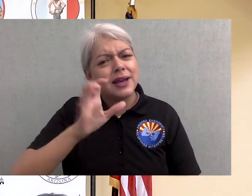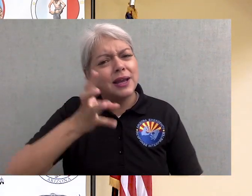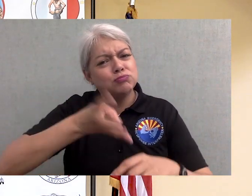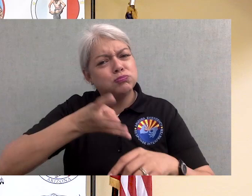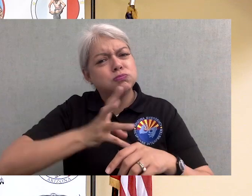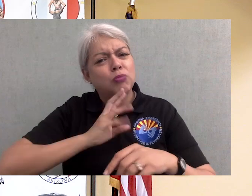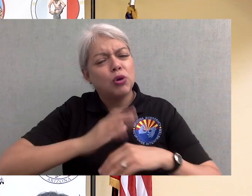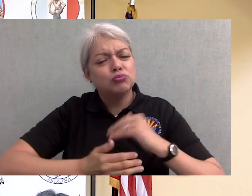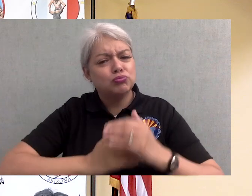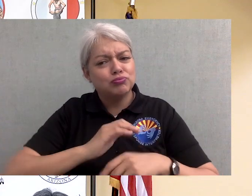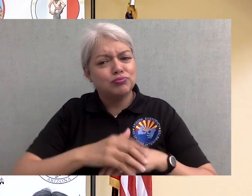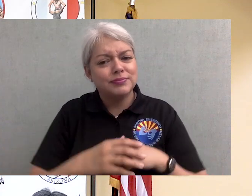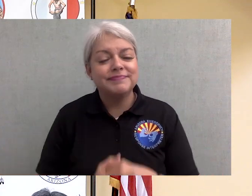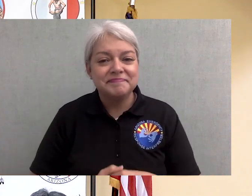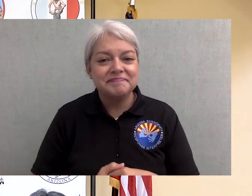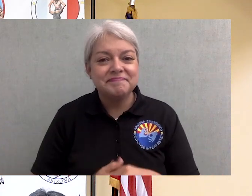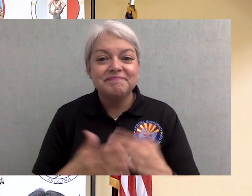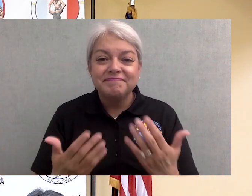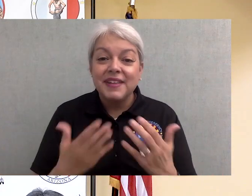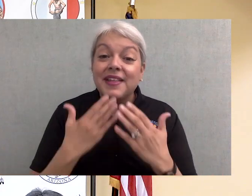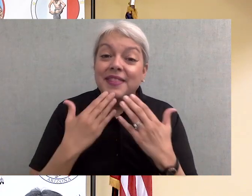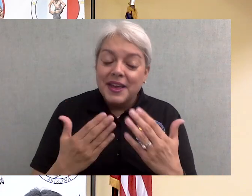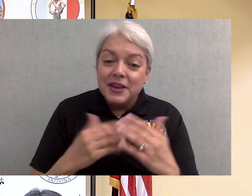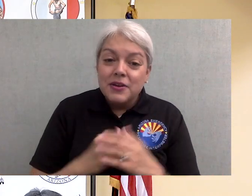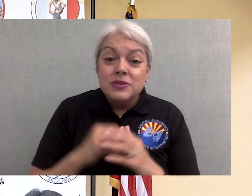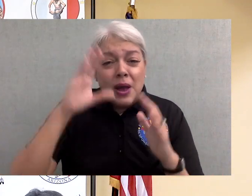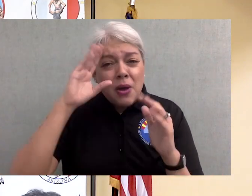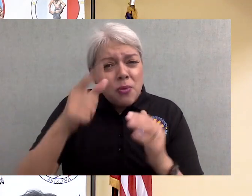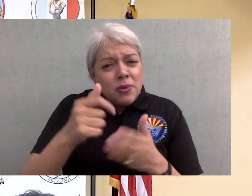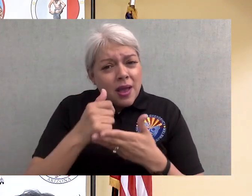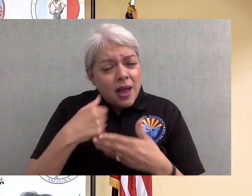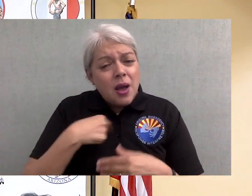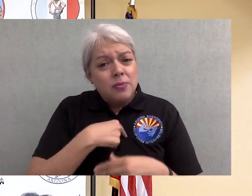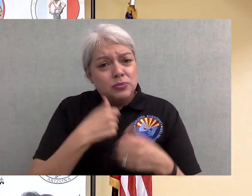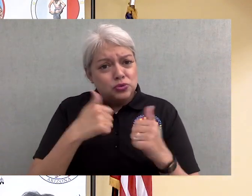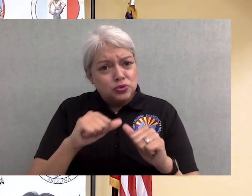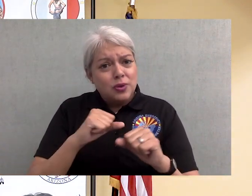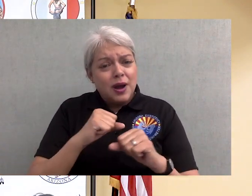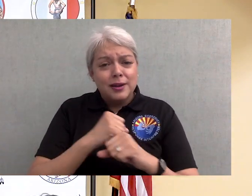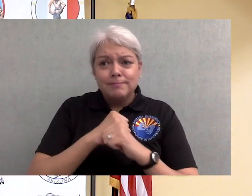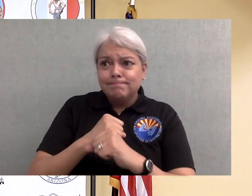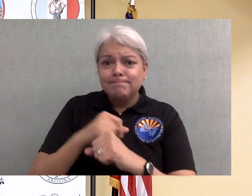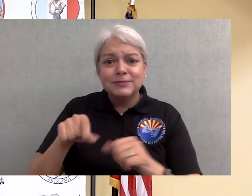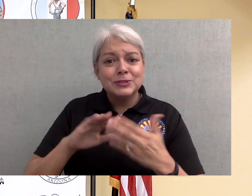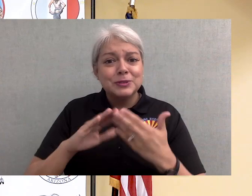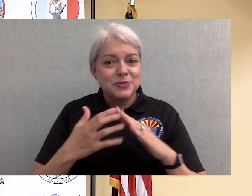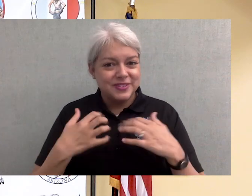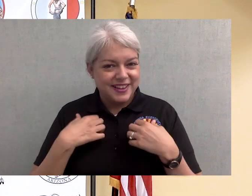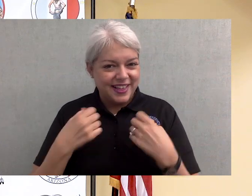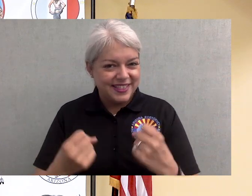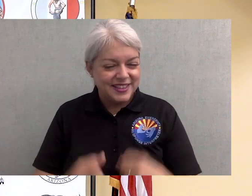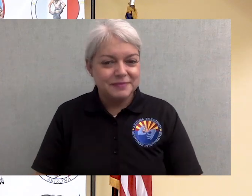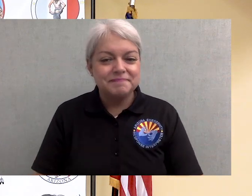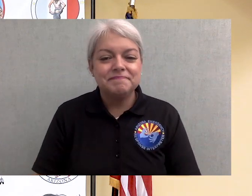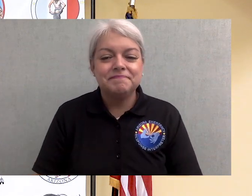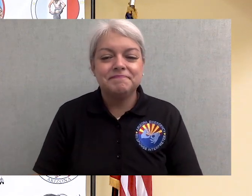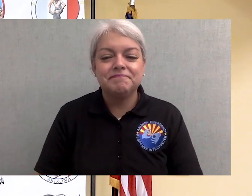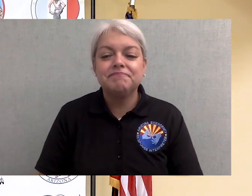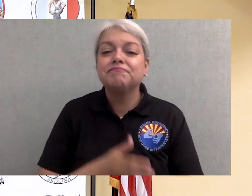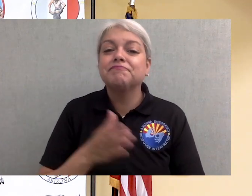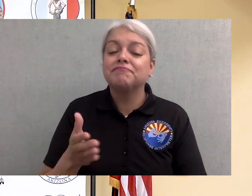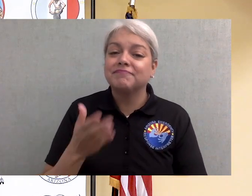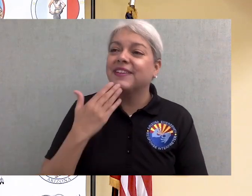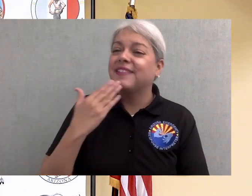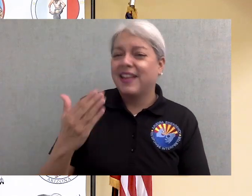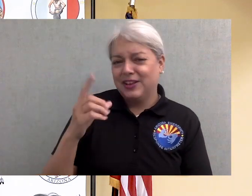I hope that you help us try to keep this community as healthy as possible. Thank you, Dr. Renteria. And I'd also like to